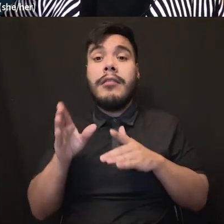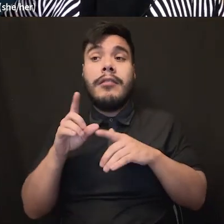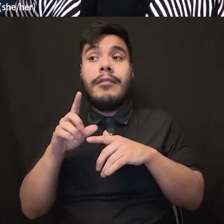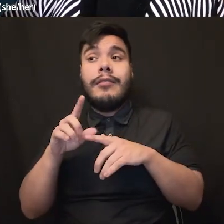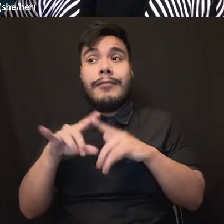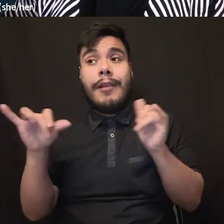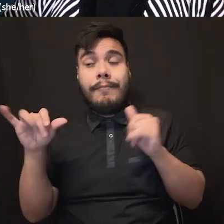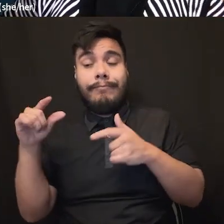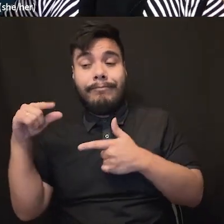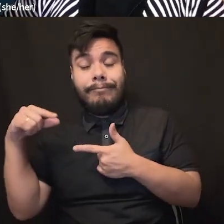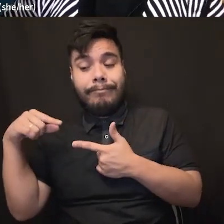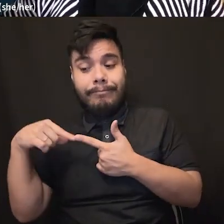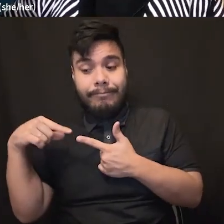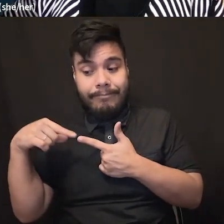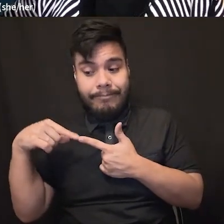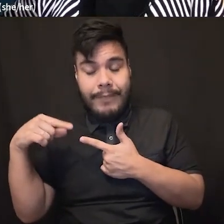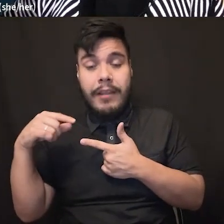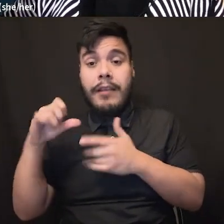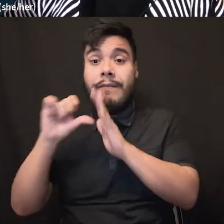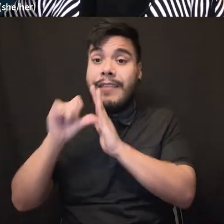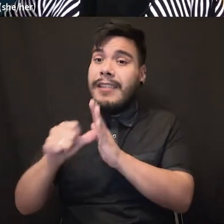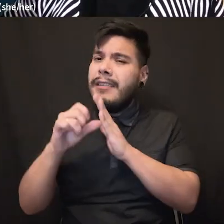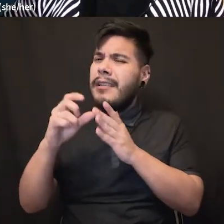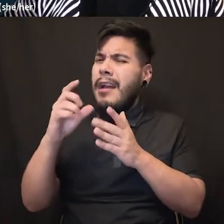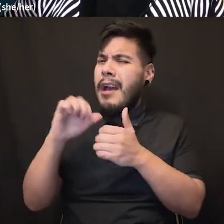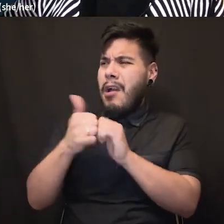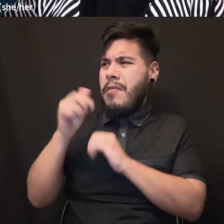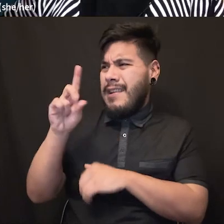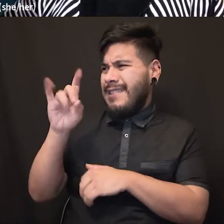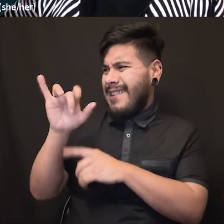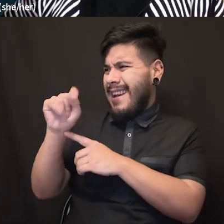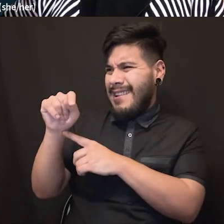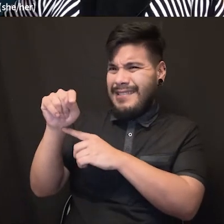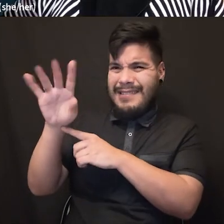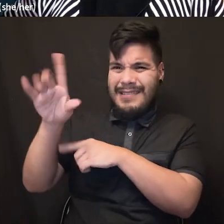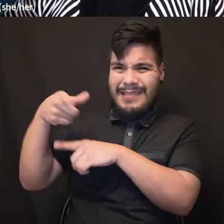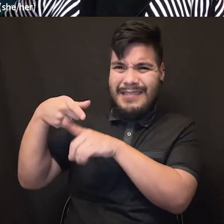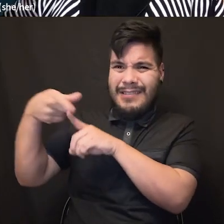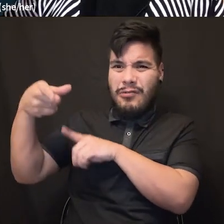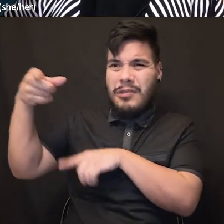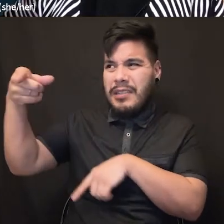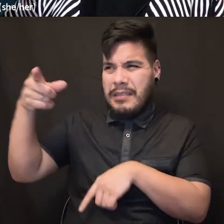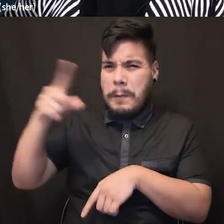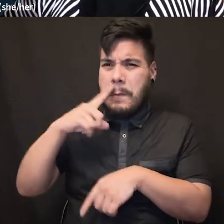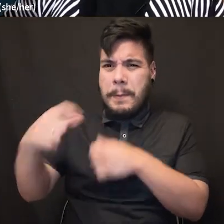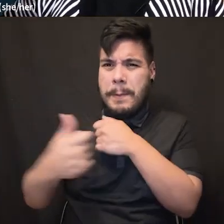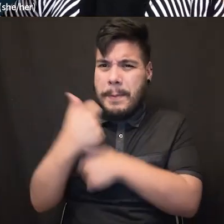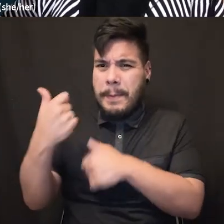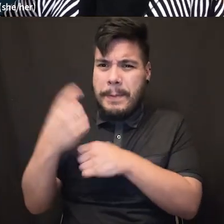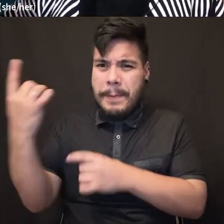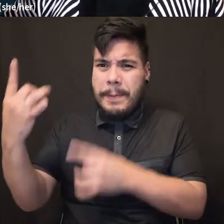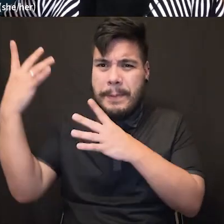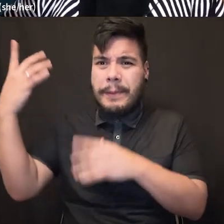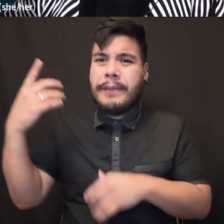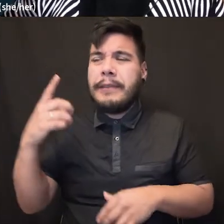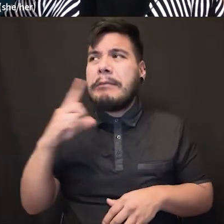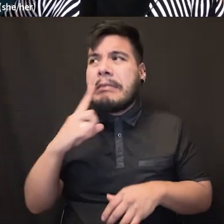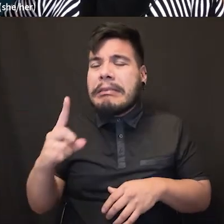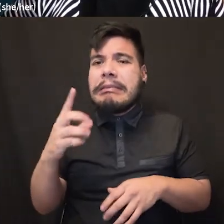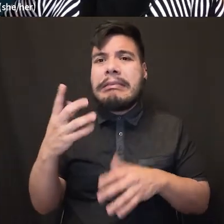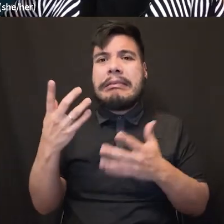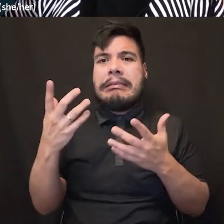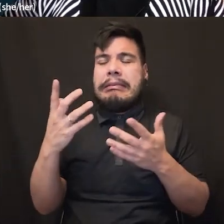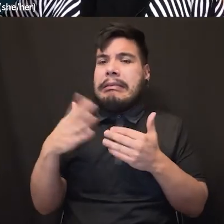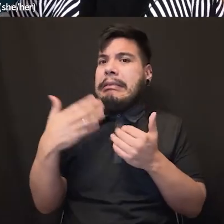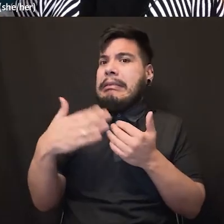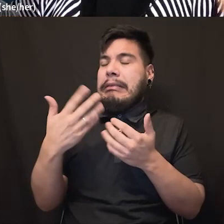highlighted for me exactly how dangerous the diet industry is and how easy it is to get caught